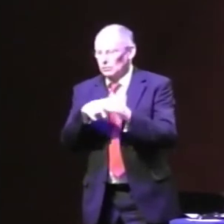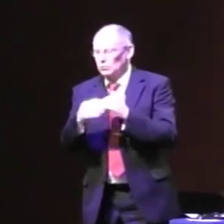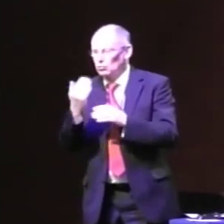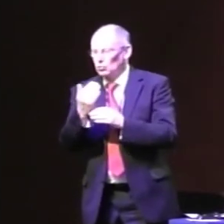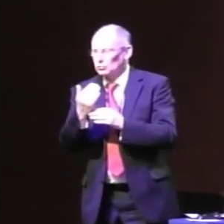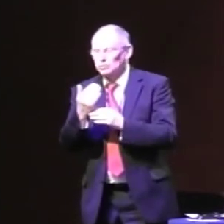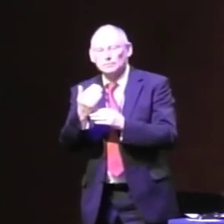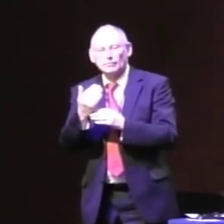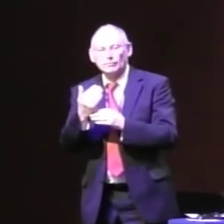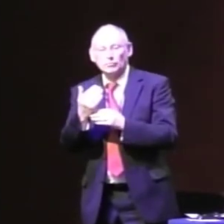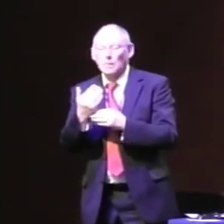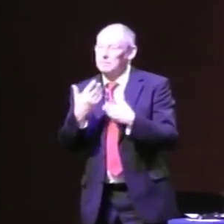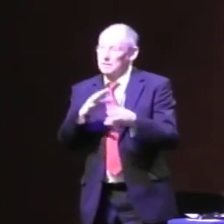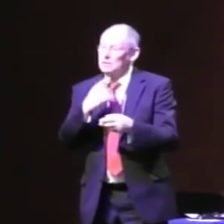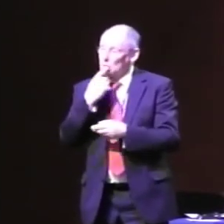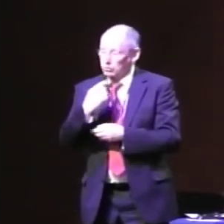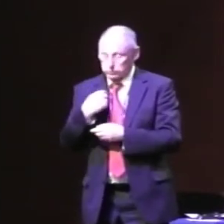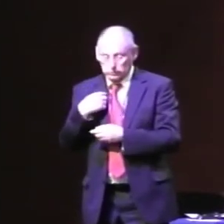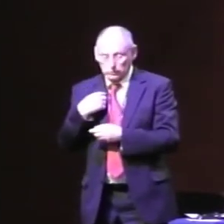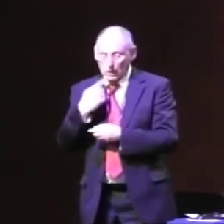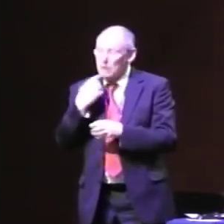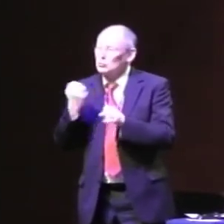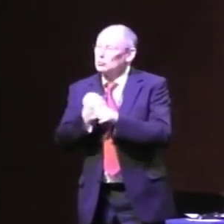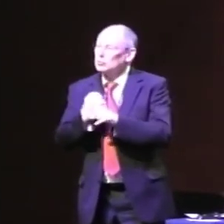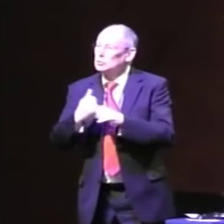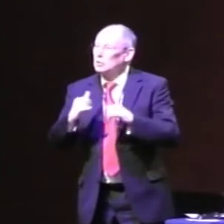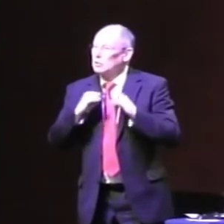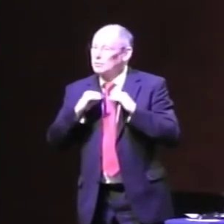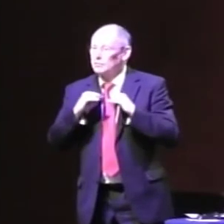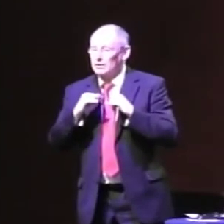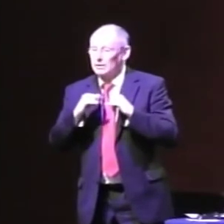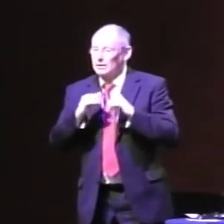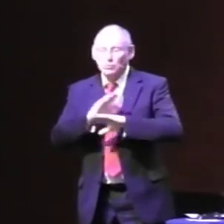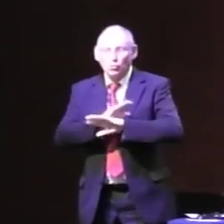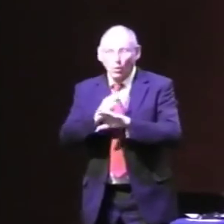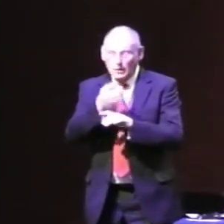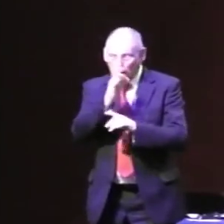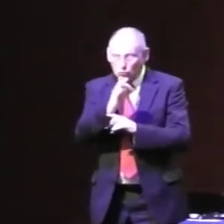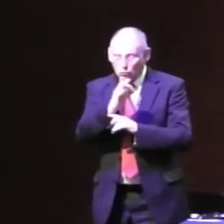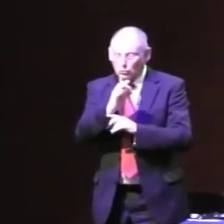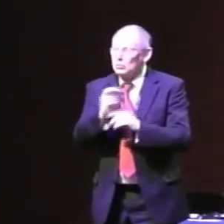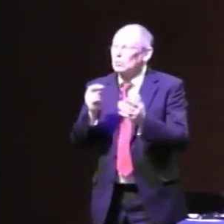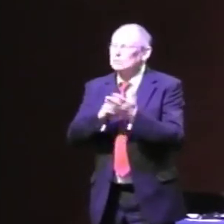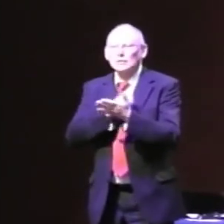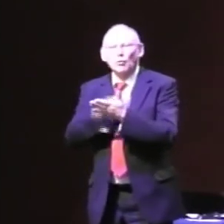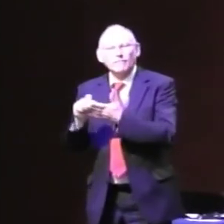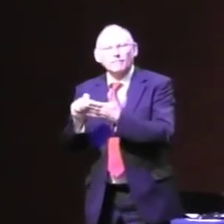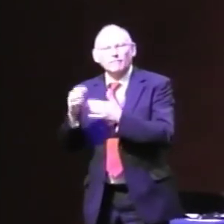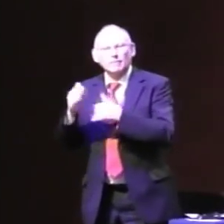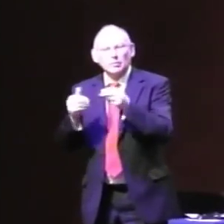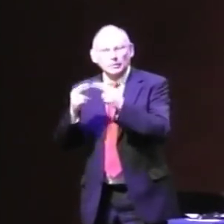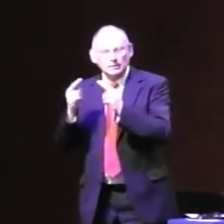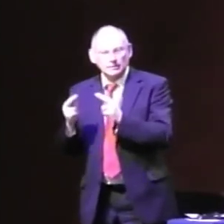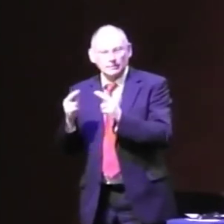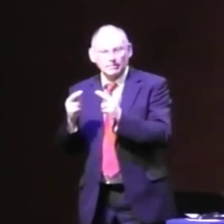schools. We are told that the construction company, not the council, signed off these buildings.